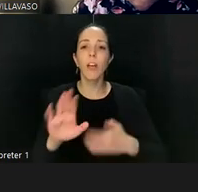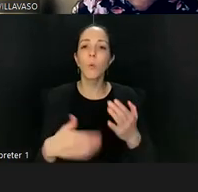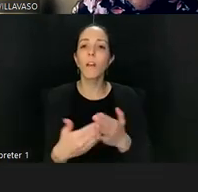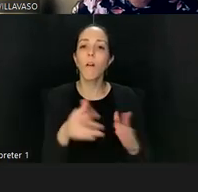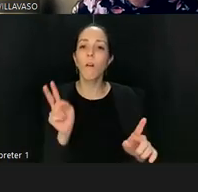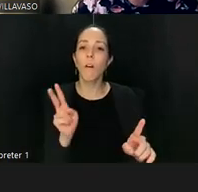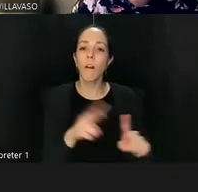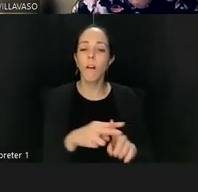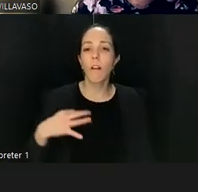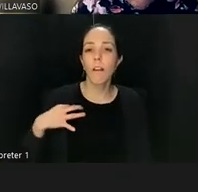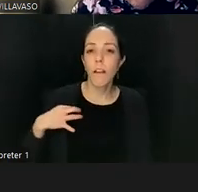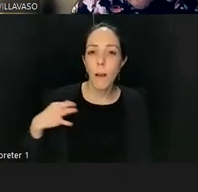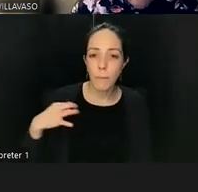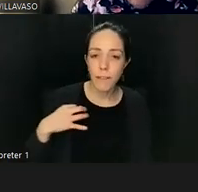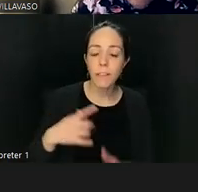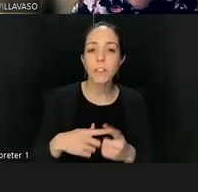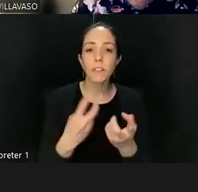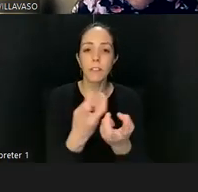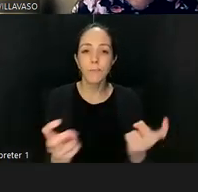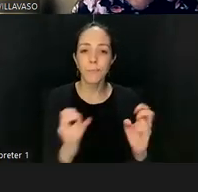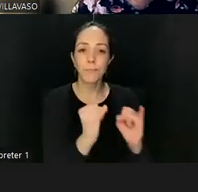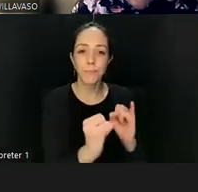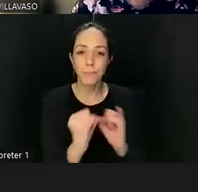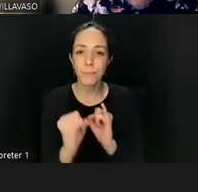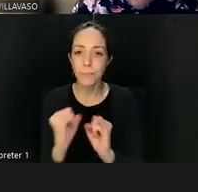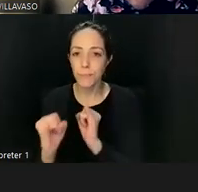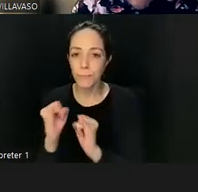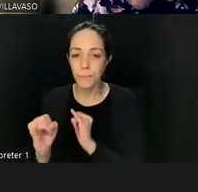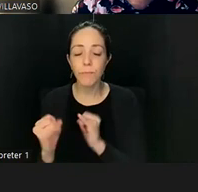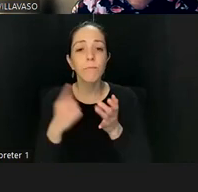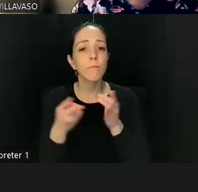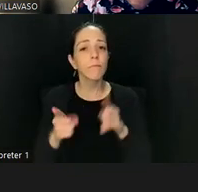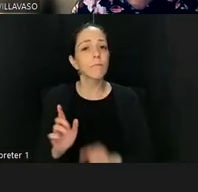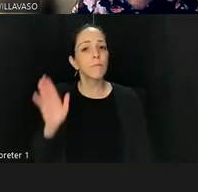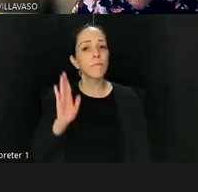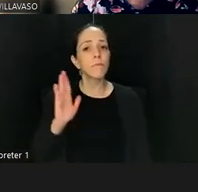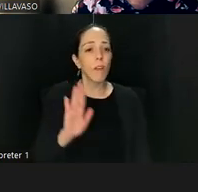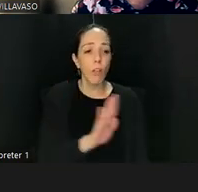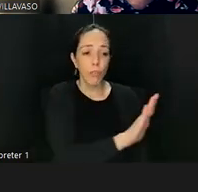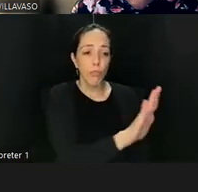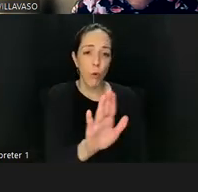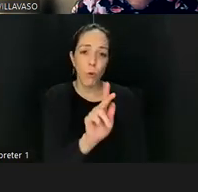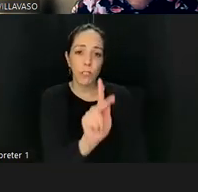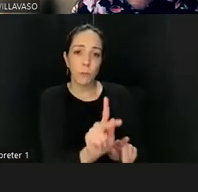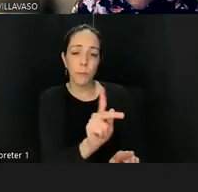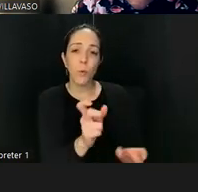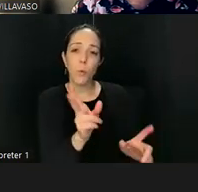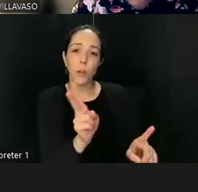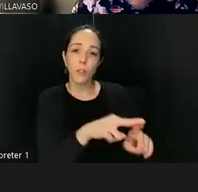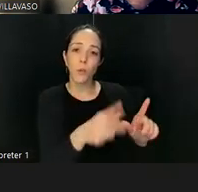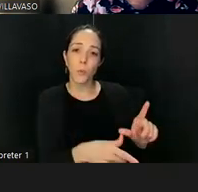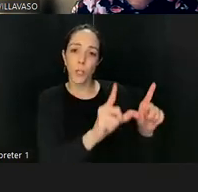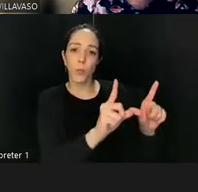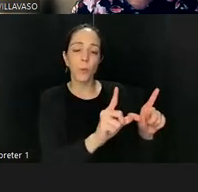interviews. So what's happened in the past is we have the people who are asking to renew and new people. And